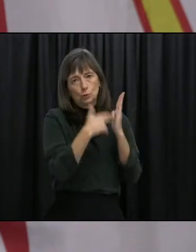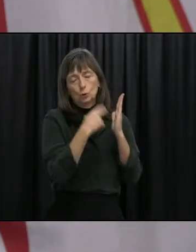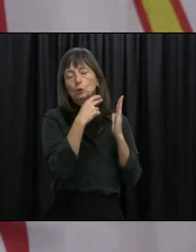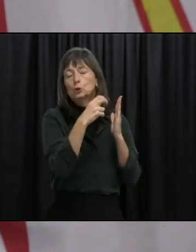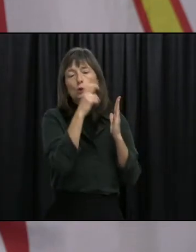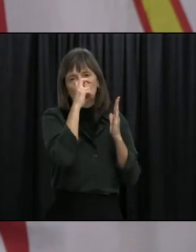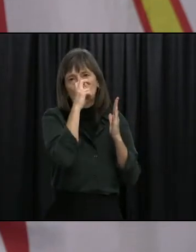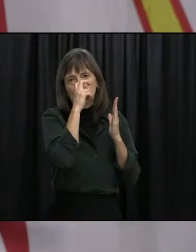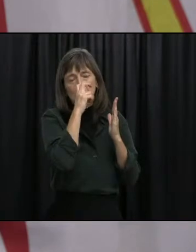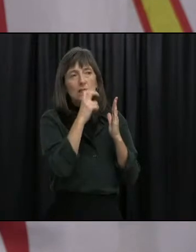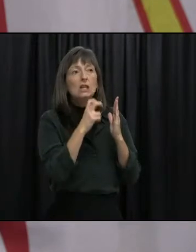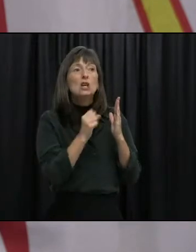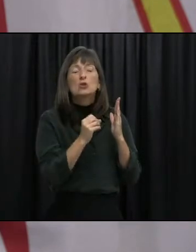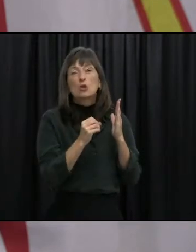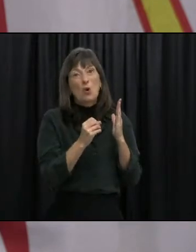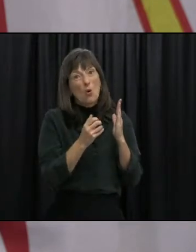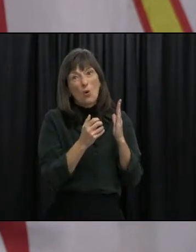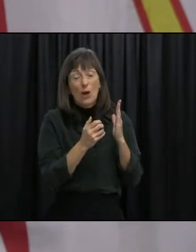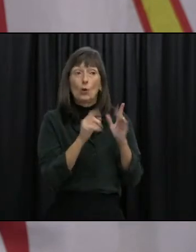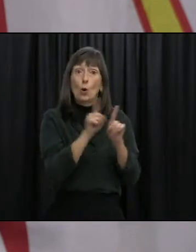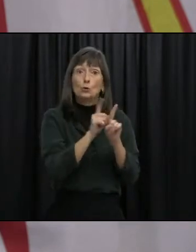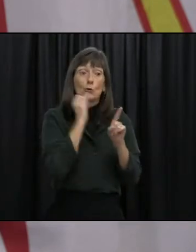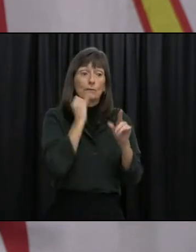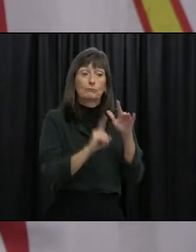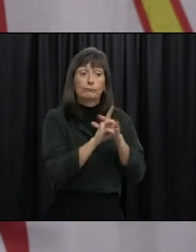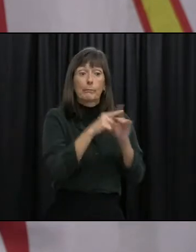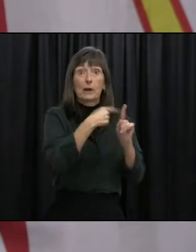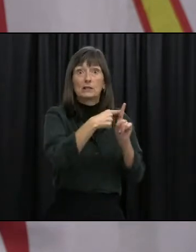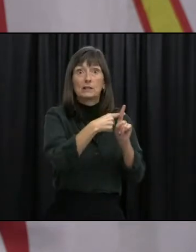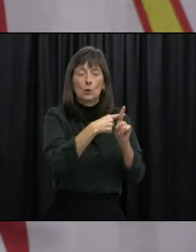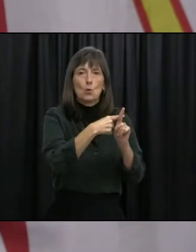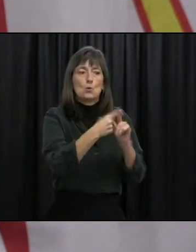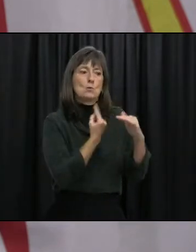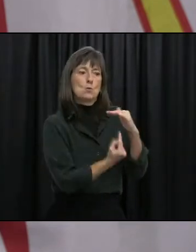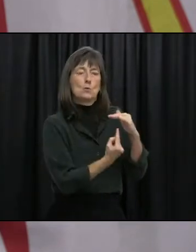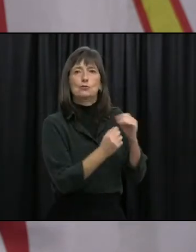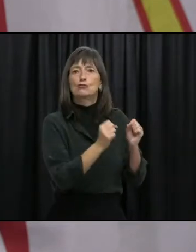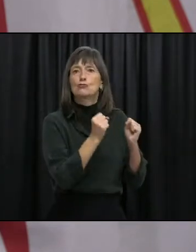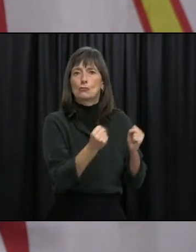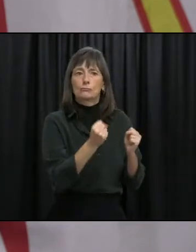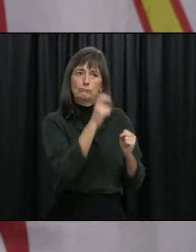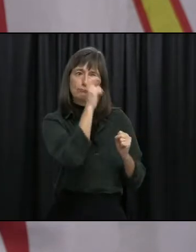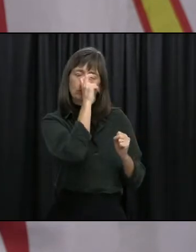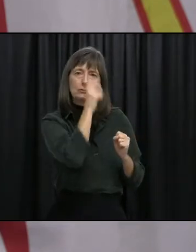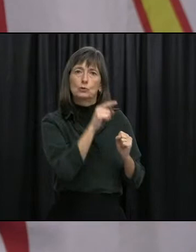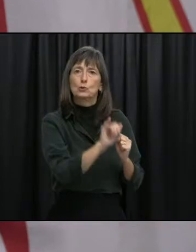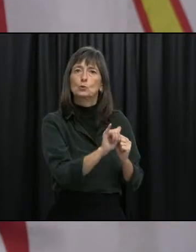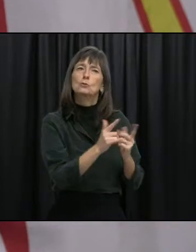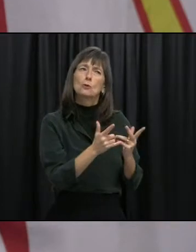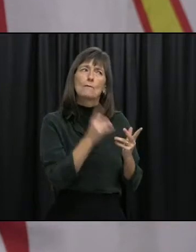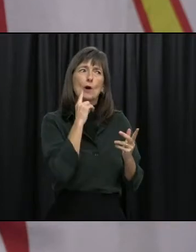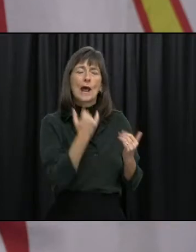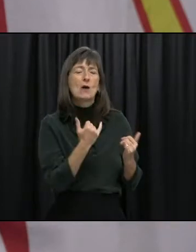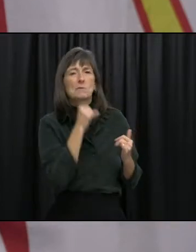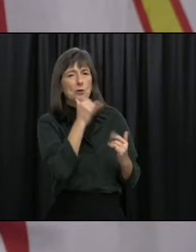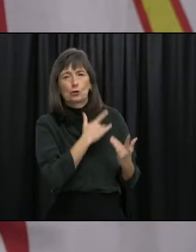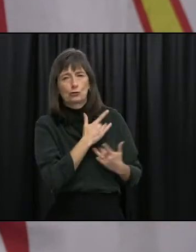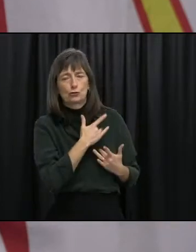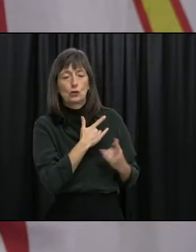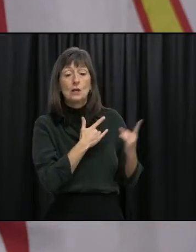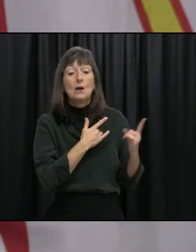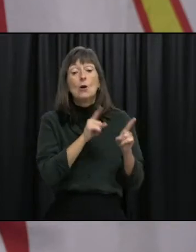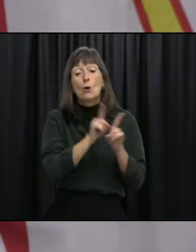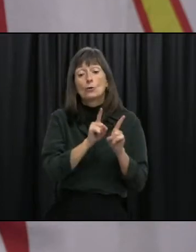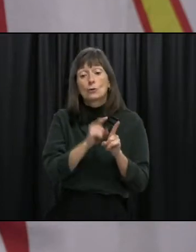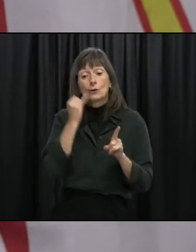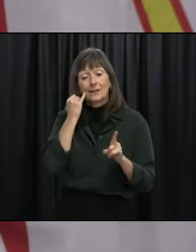So we would have to see that, and then obviously, as always, we would be looking at our own epidemiology as well,